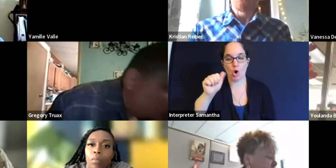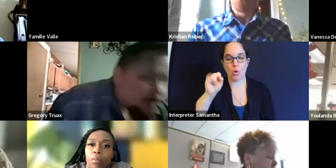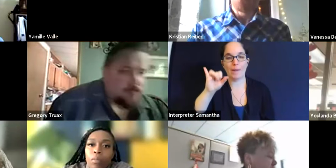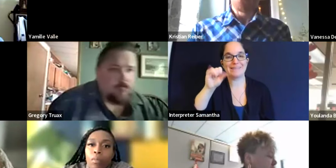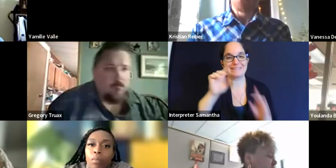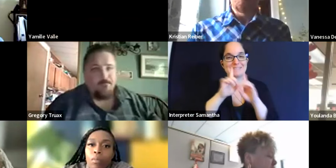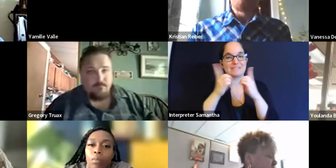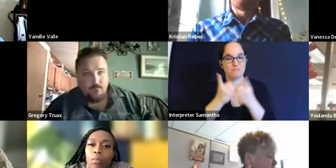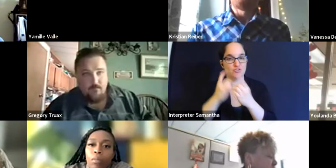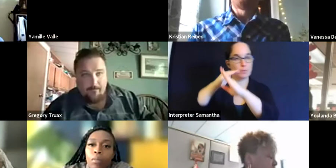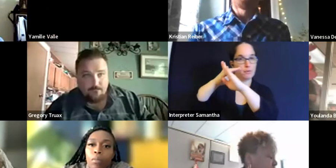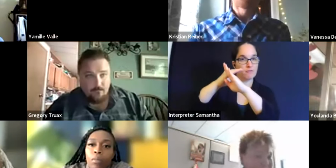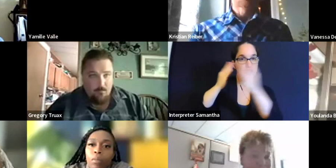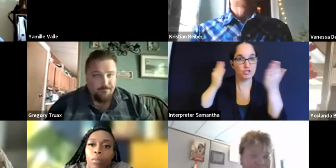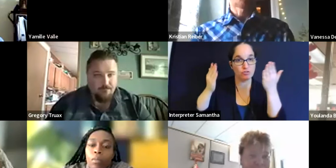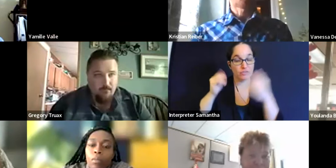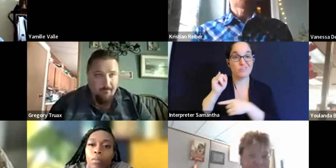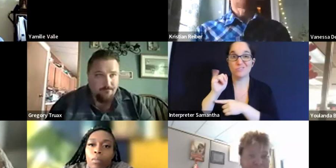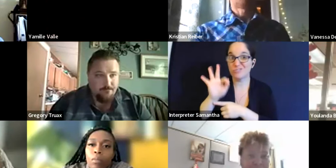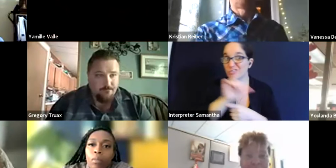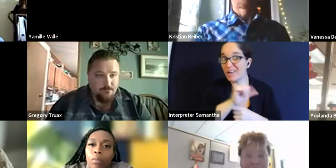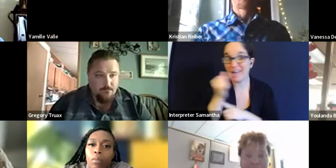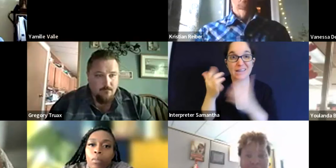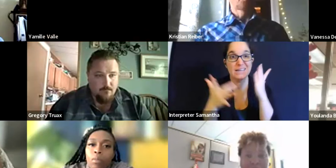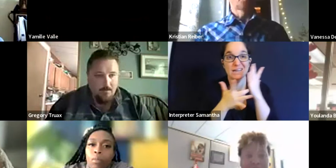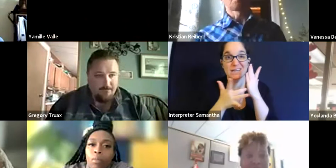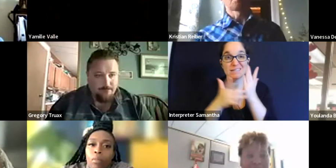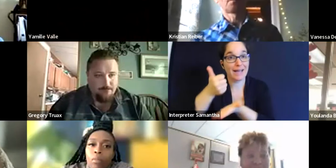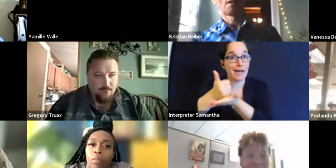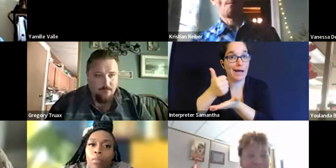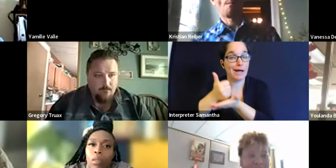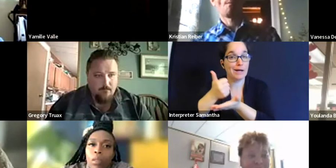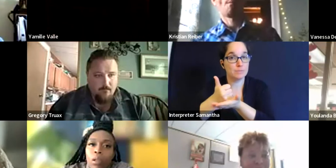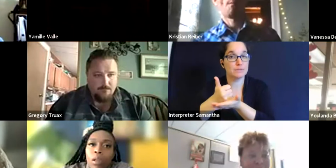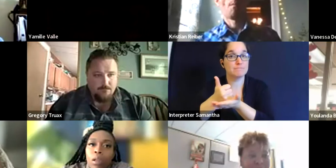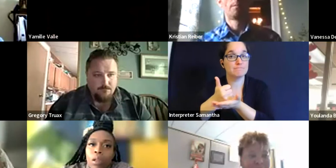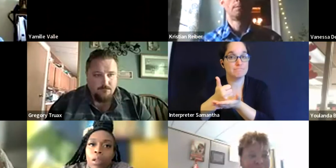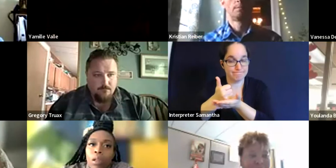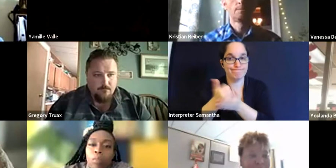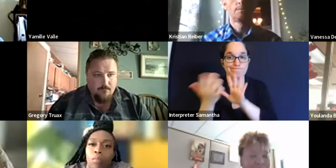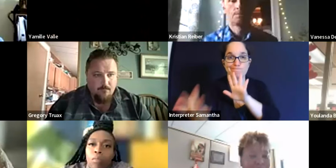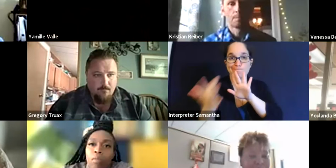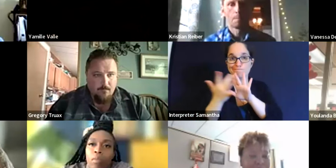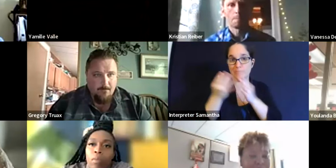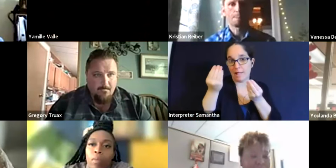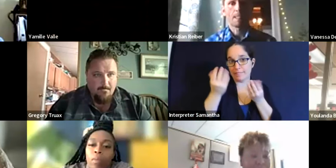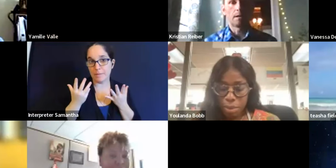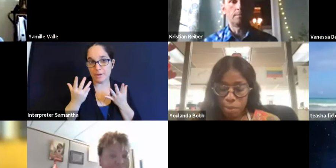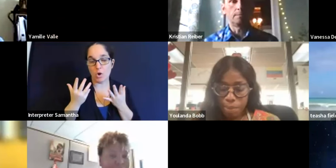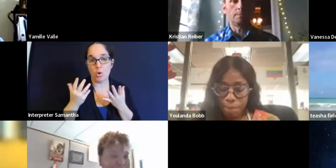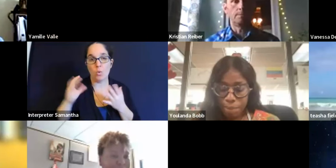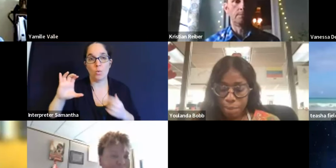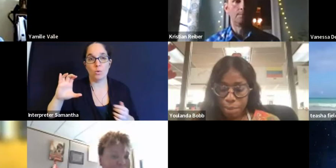Services. If you guys need anything tech-wise today during this, you can always reach out to me either in chat or